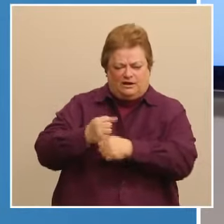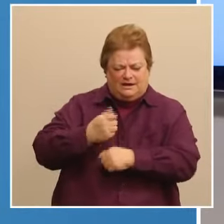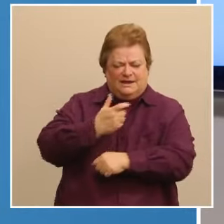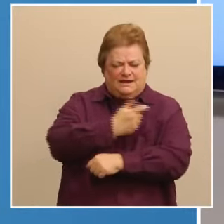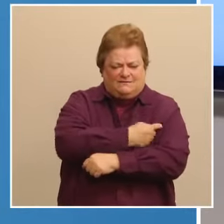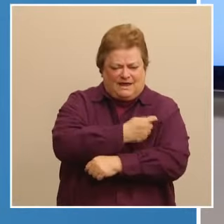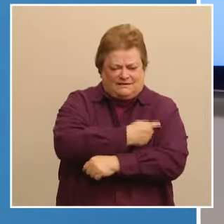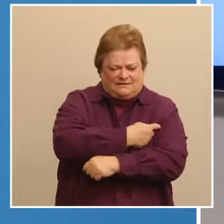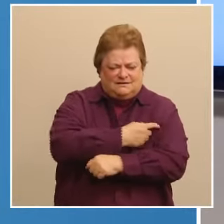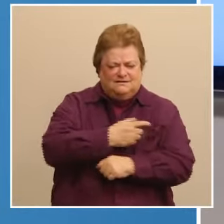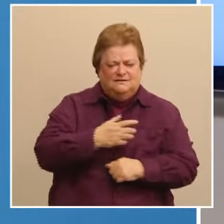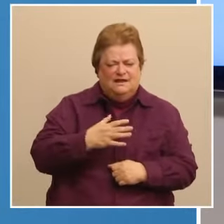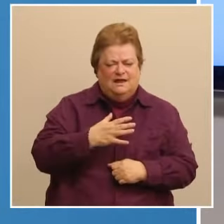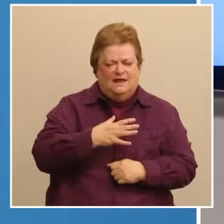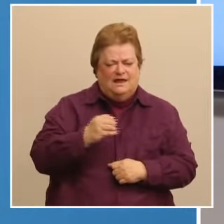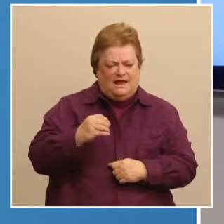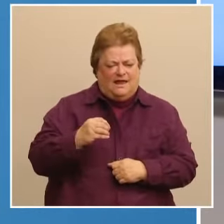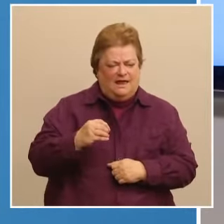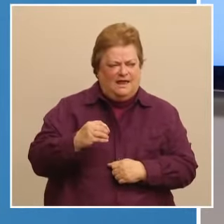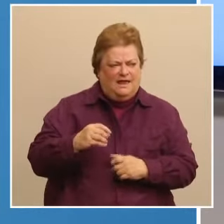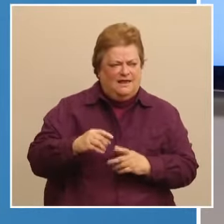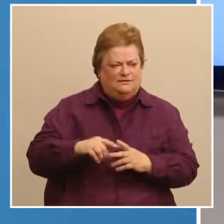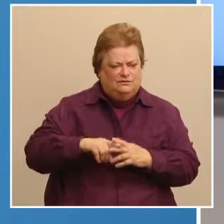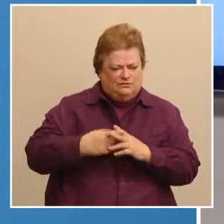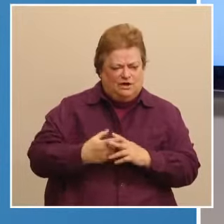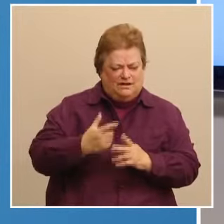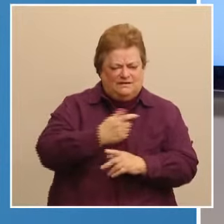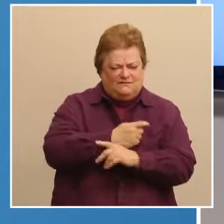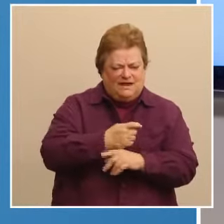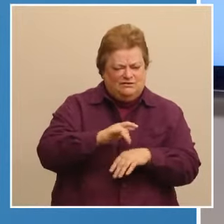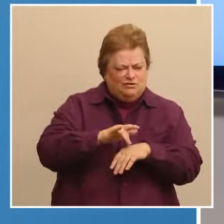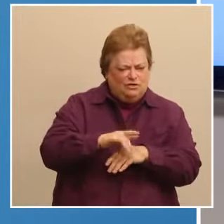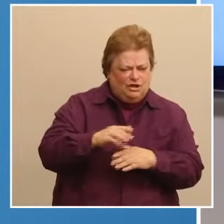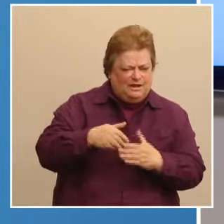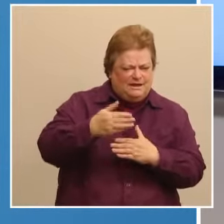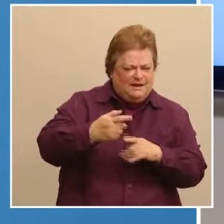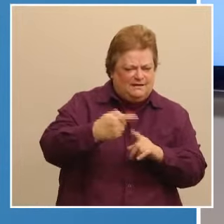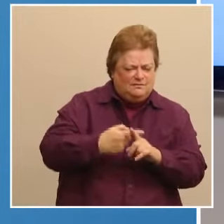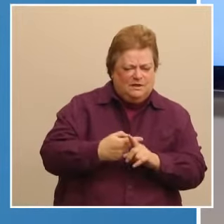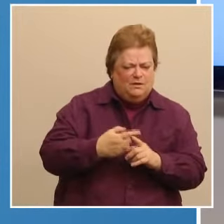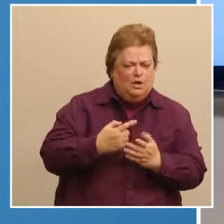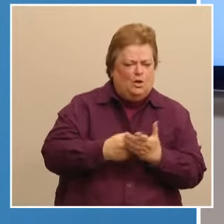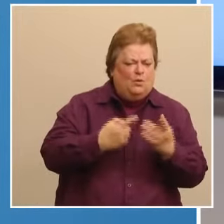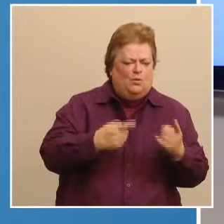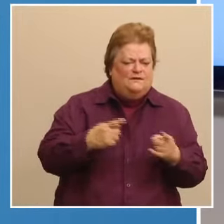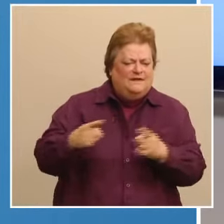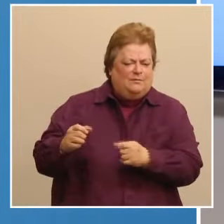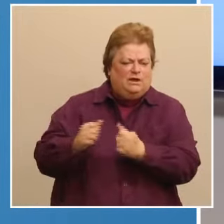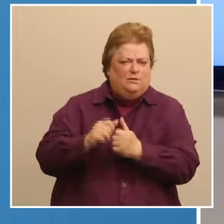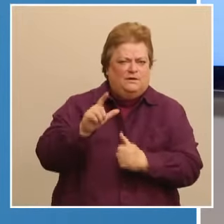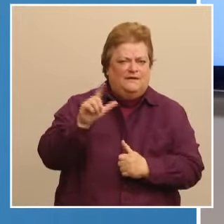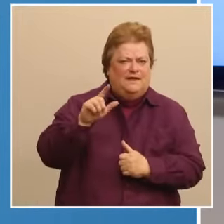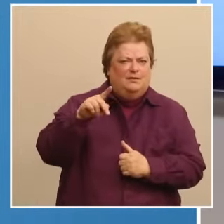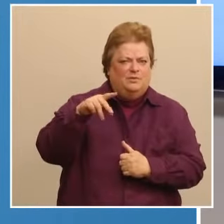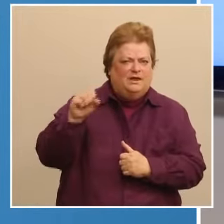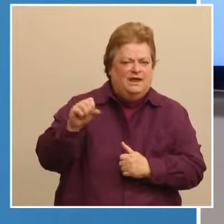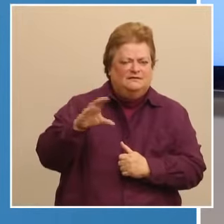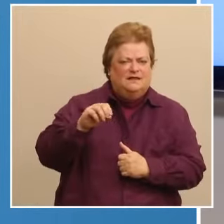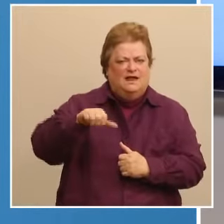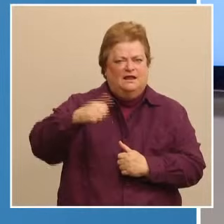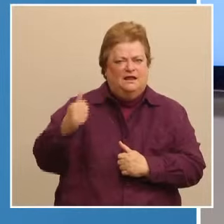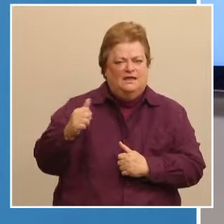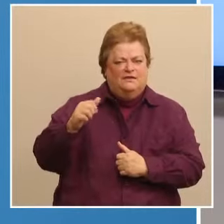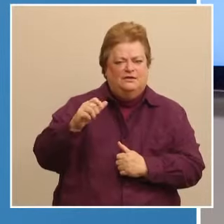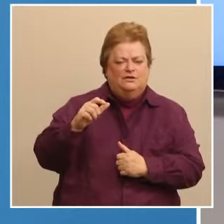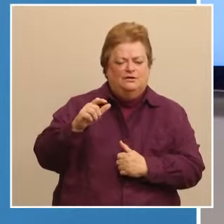and they plan to begin vaccinations early next month. Can you give an update as to where LPS and some of the other Lancaster